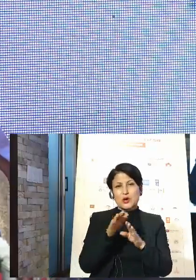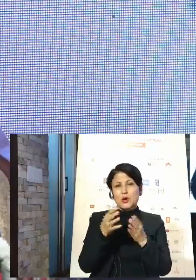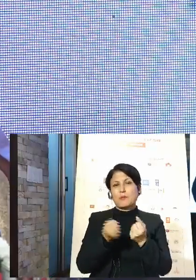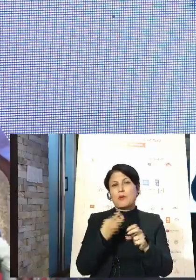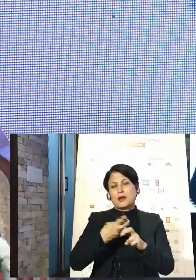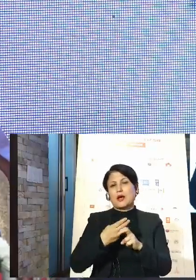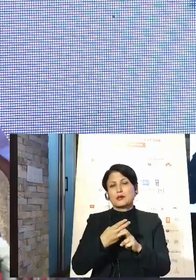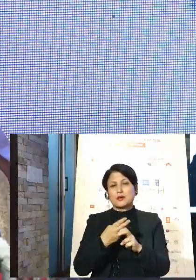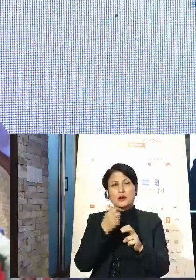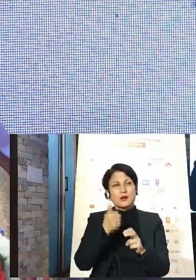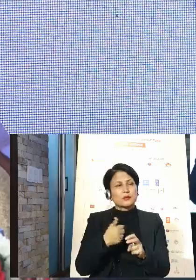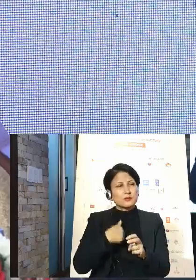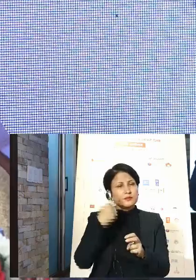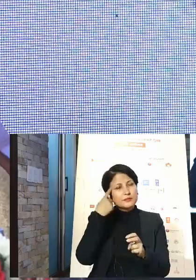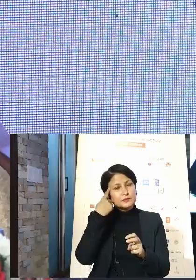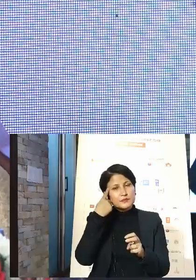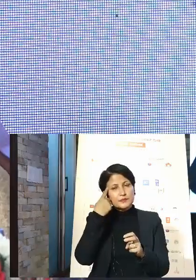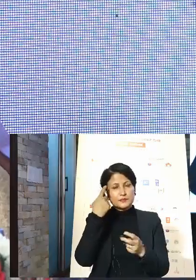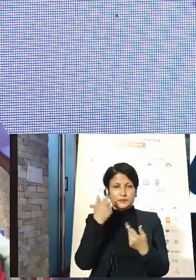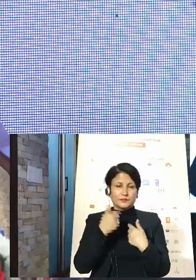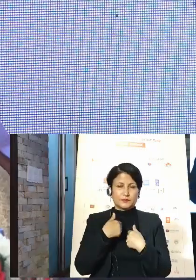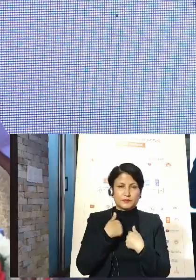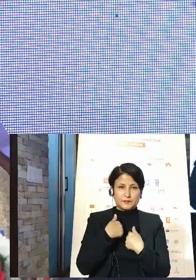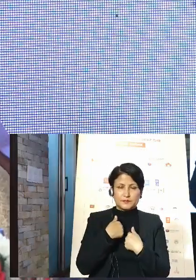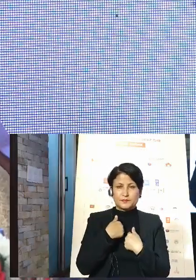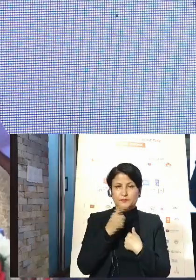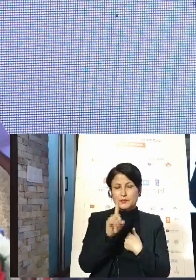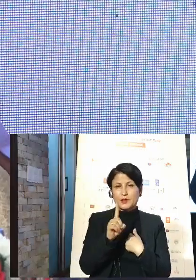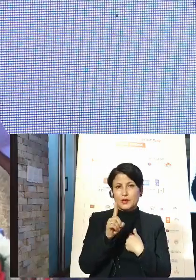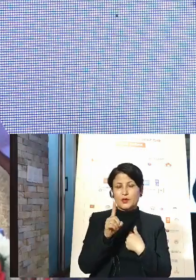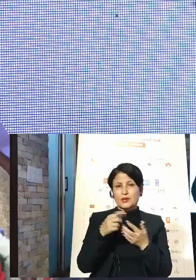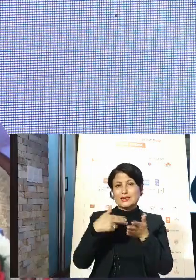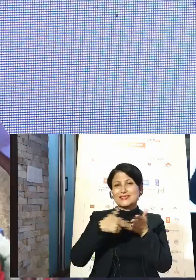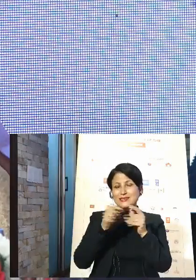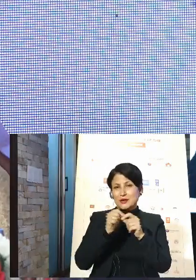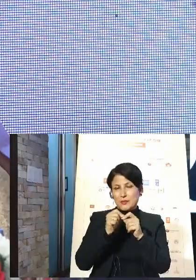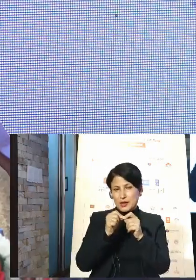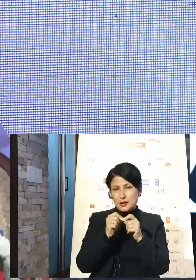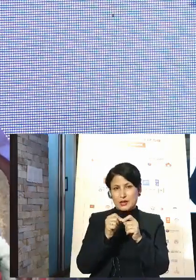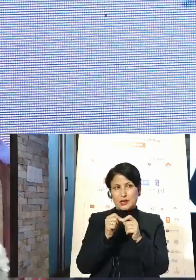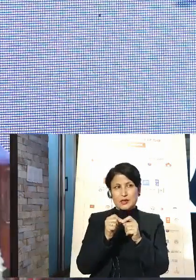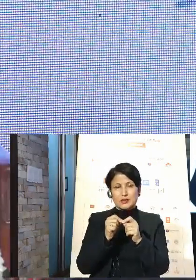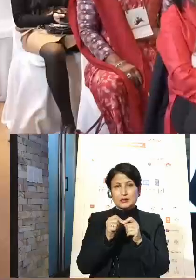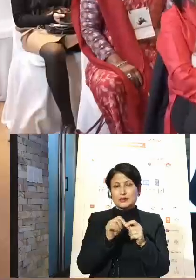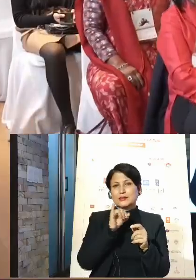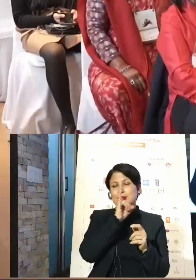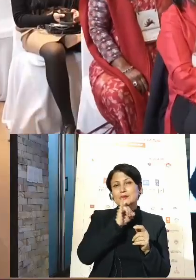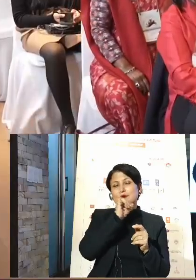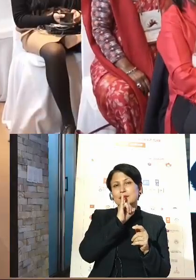I did, I created a sort of poster, and I did a call on Instagram, and